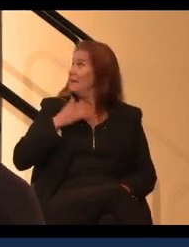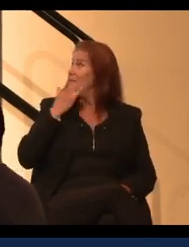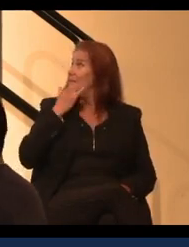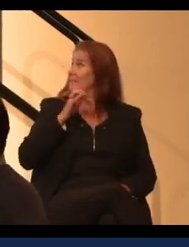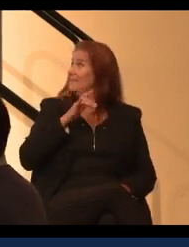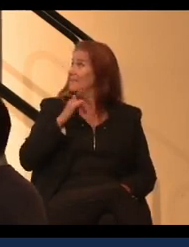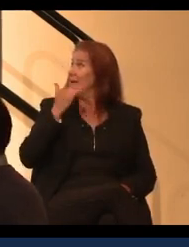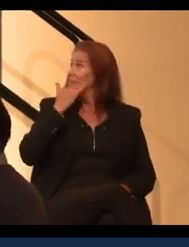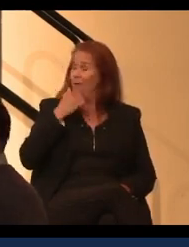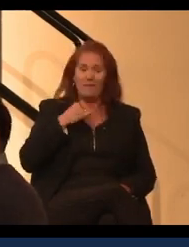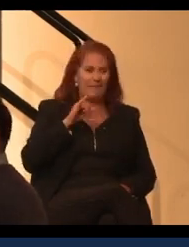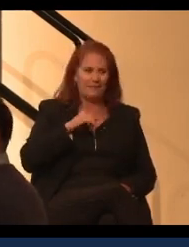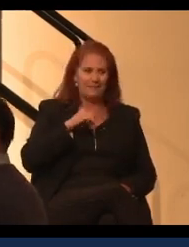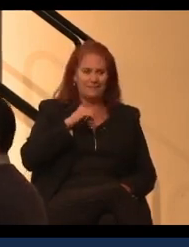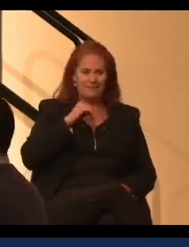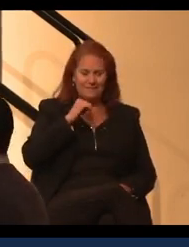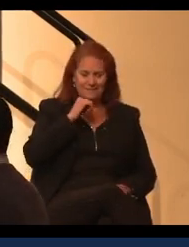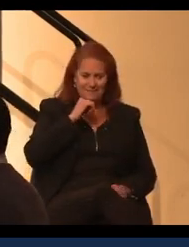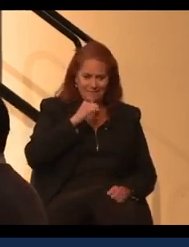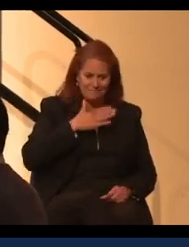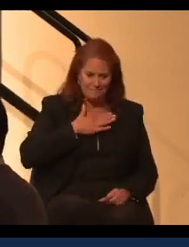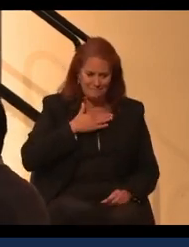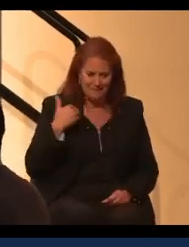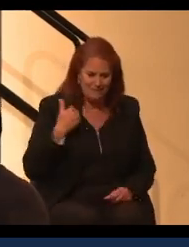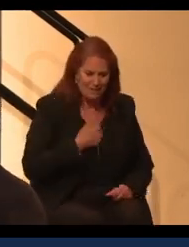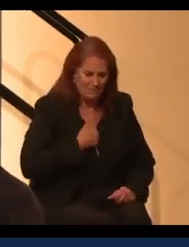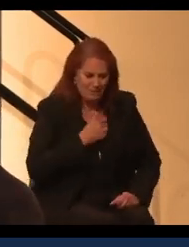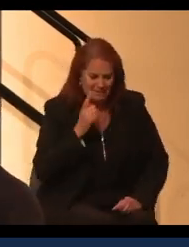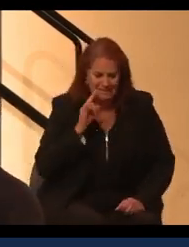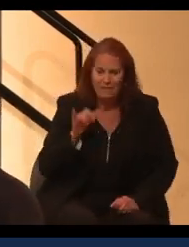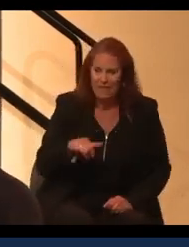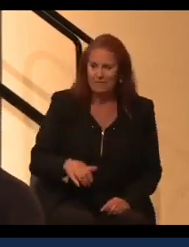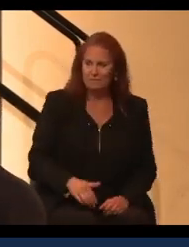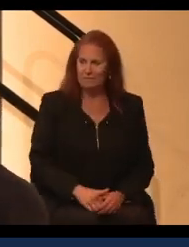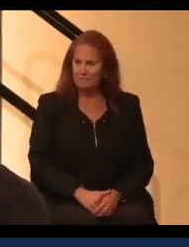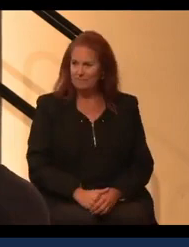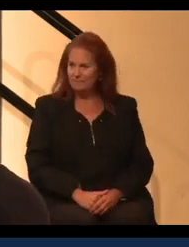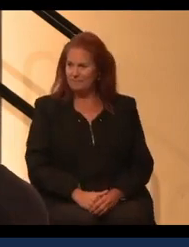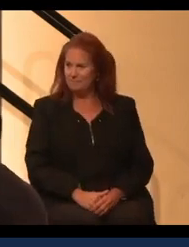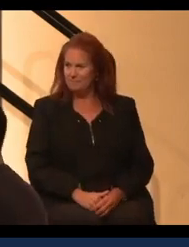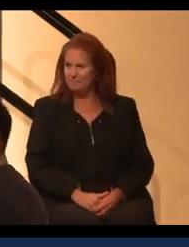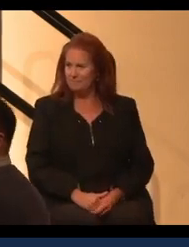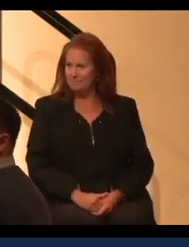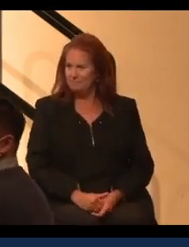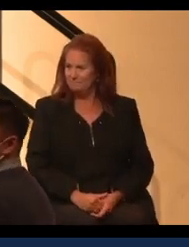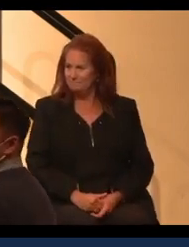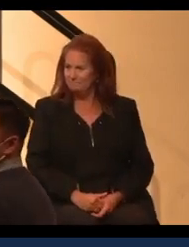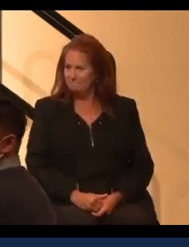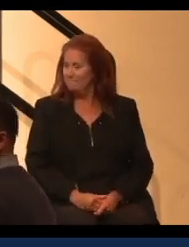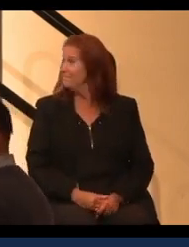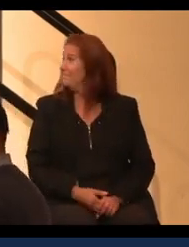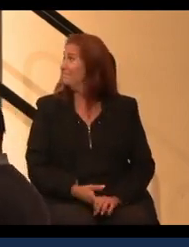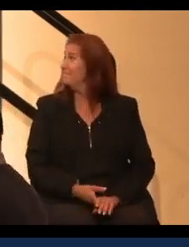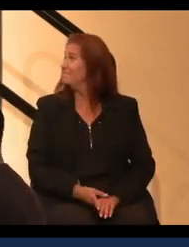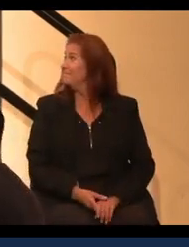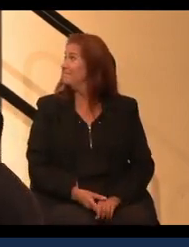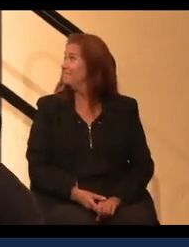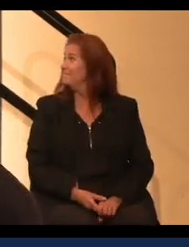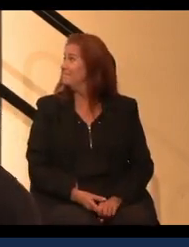okay. Not intentional. So yeah, apologies for that. Okay, Yeah, okay, thank you.